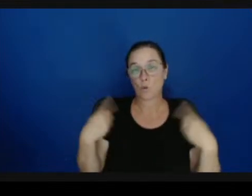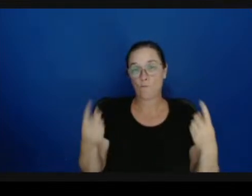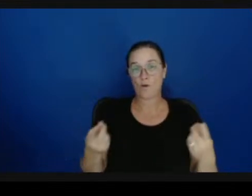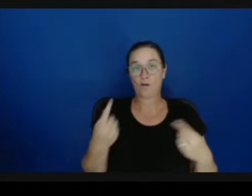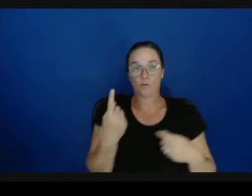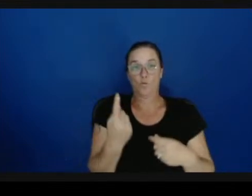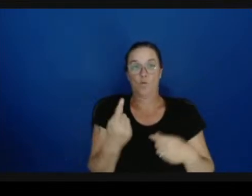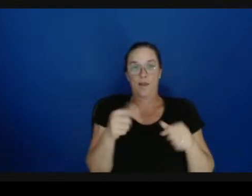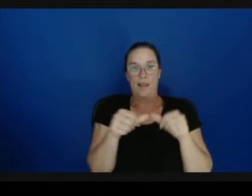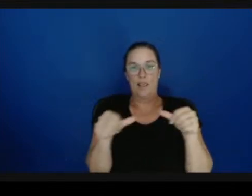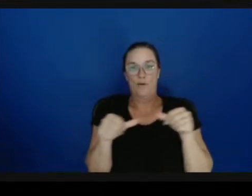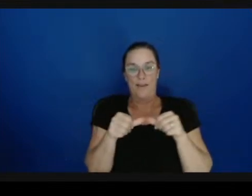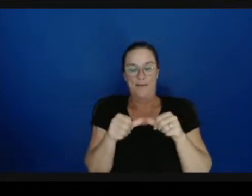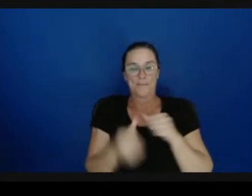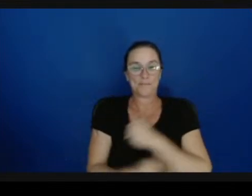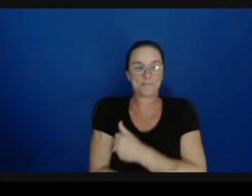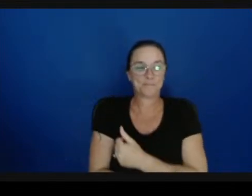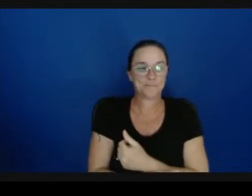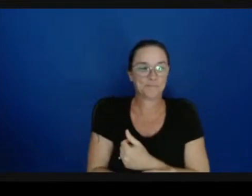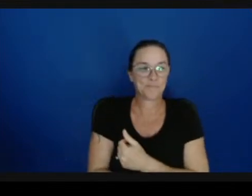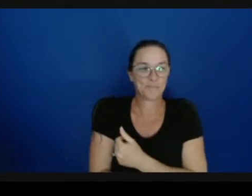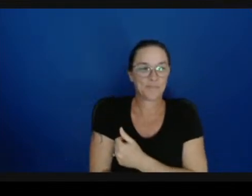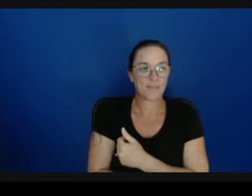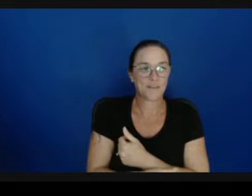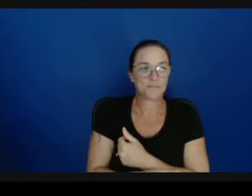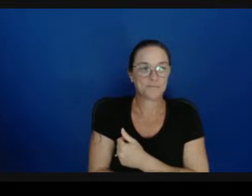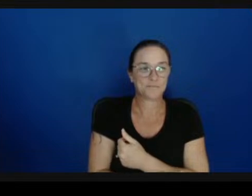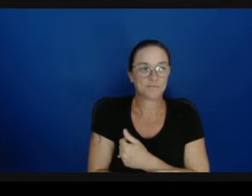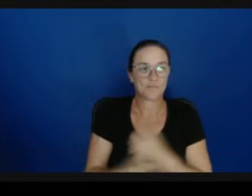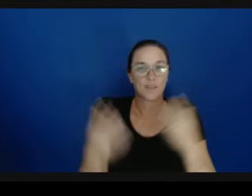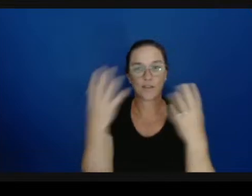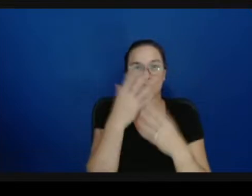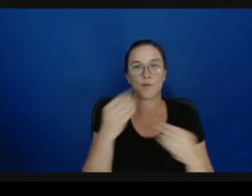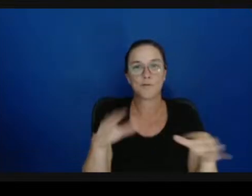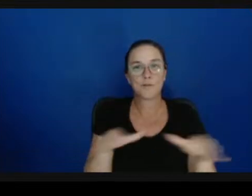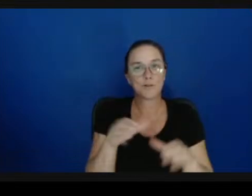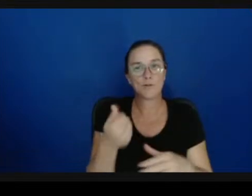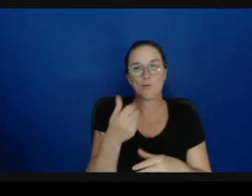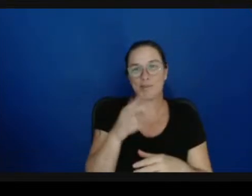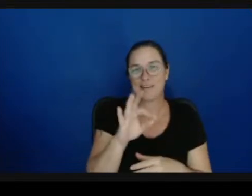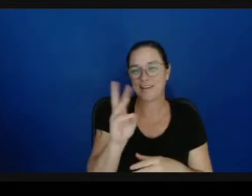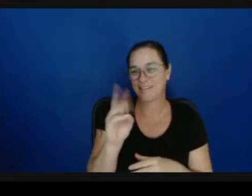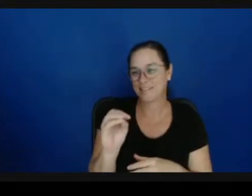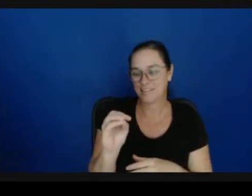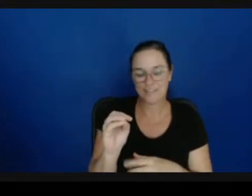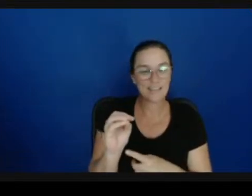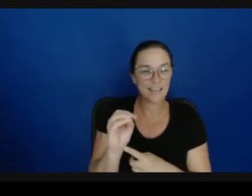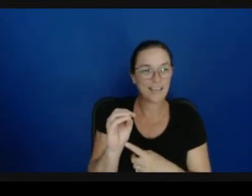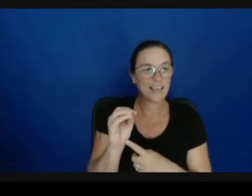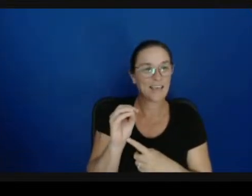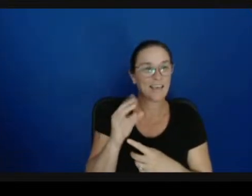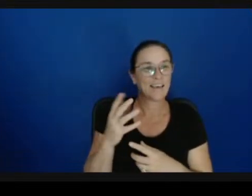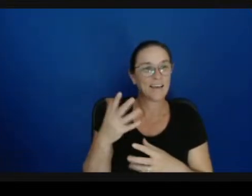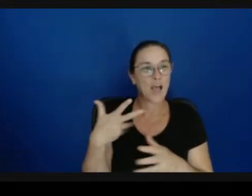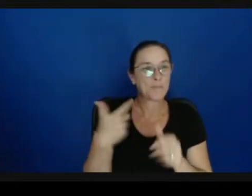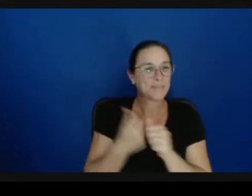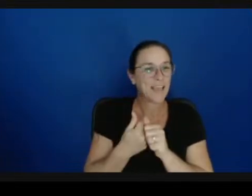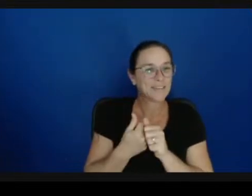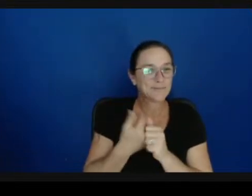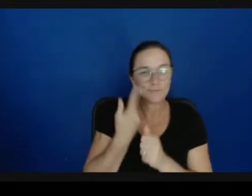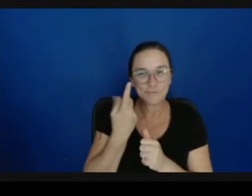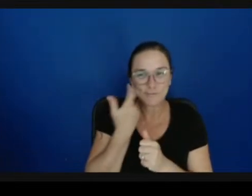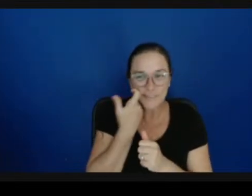me. Right? Yeah, and it was beautiful to do all those 1960 episodes that we did, and